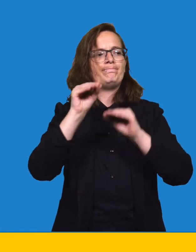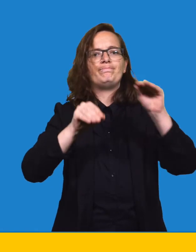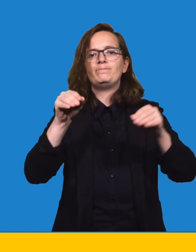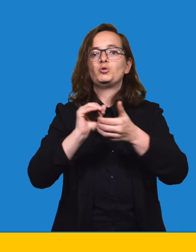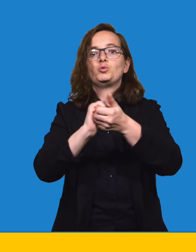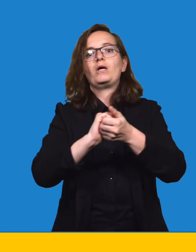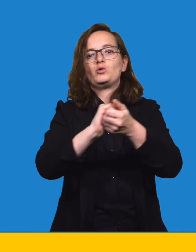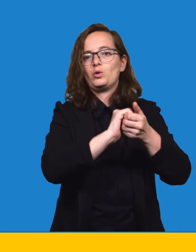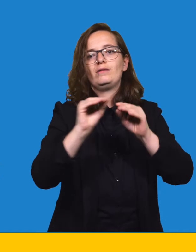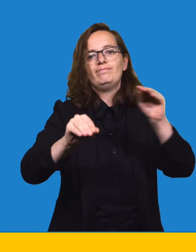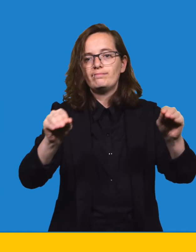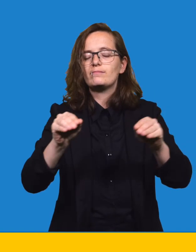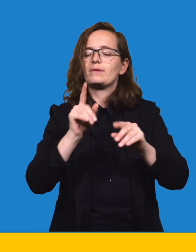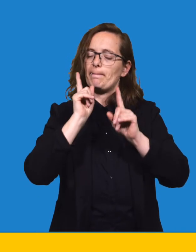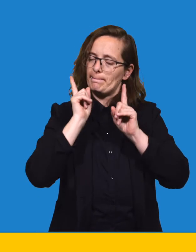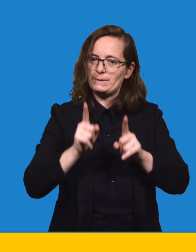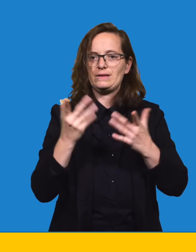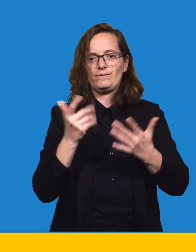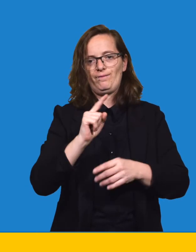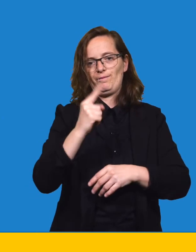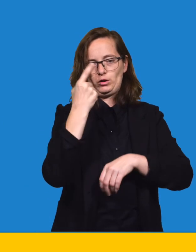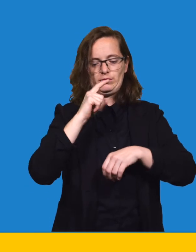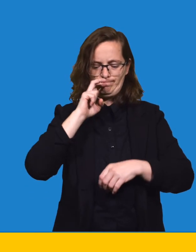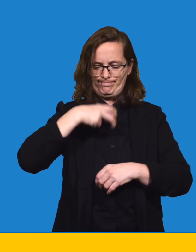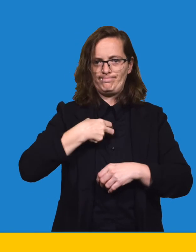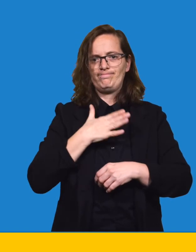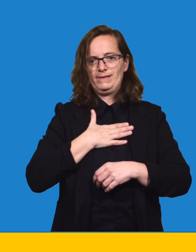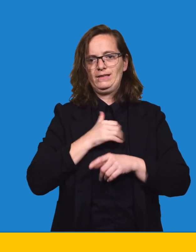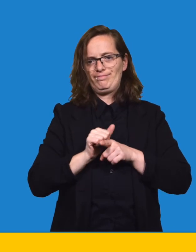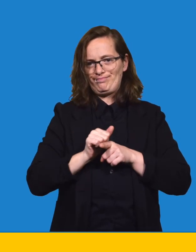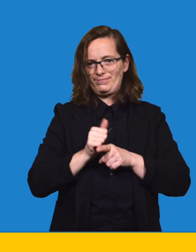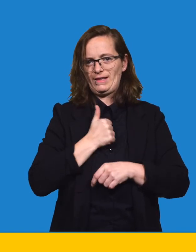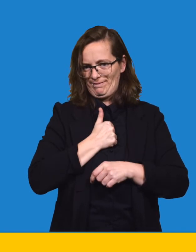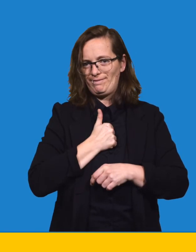call for solidarity as an urgency, but we seek it and we must forge